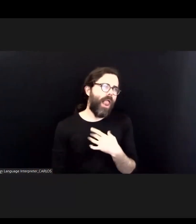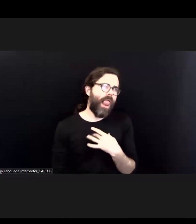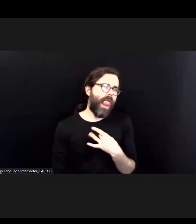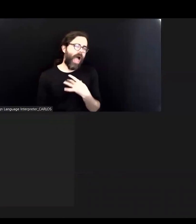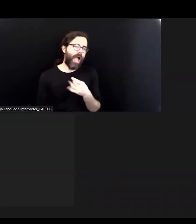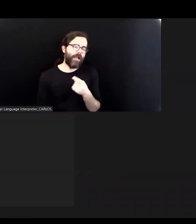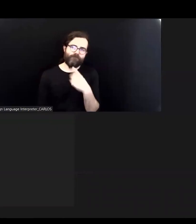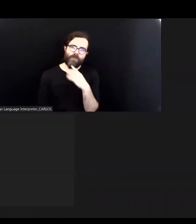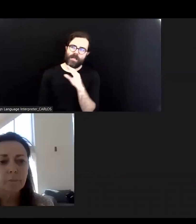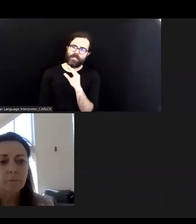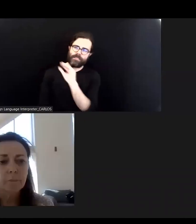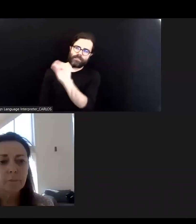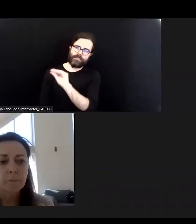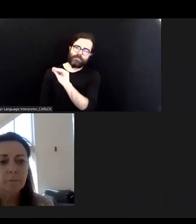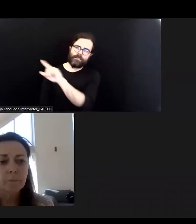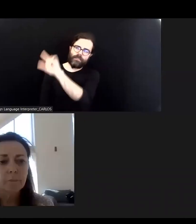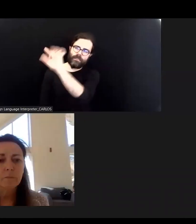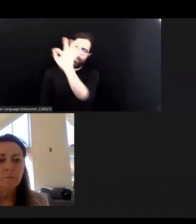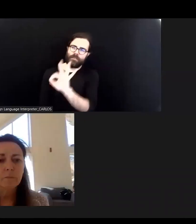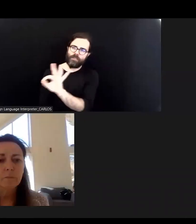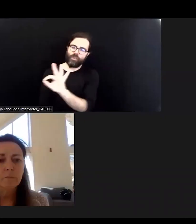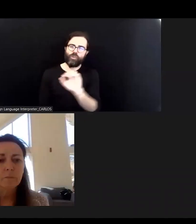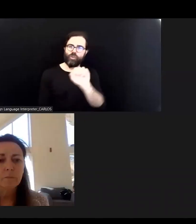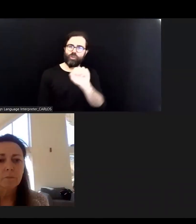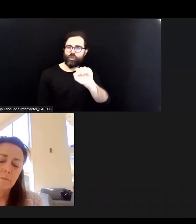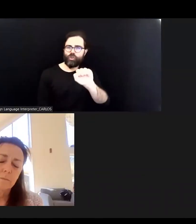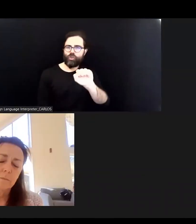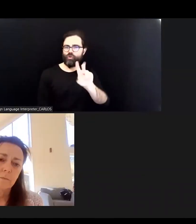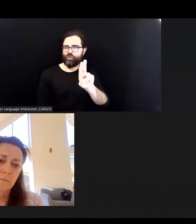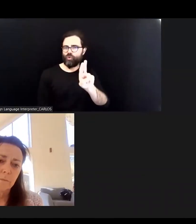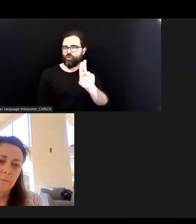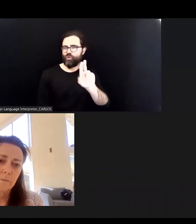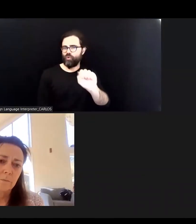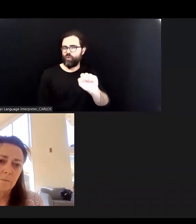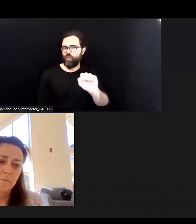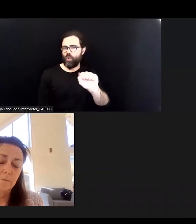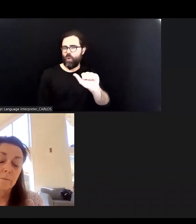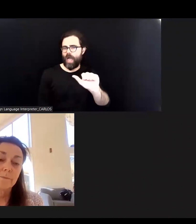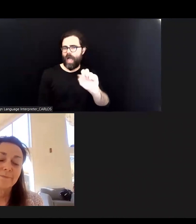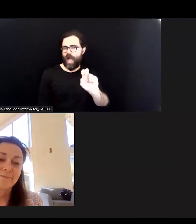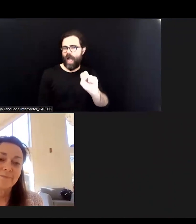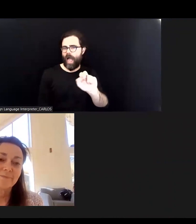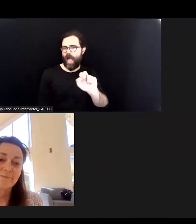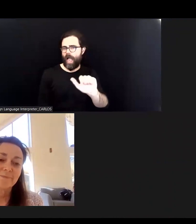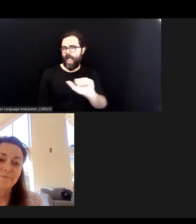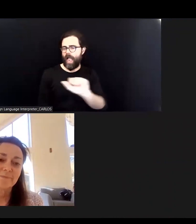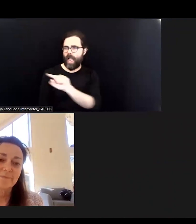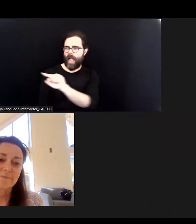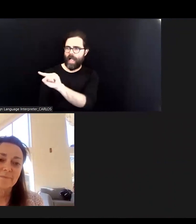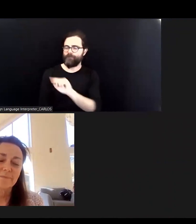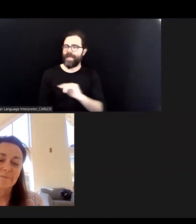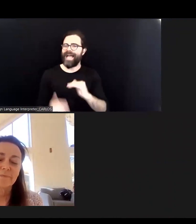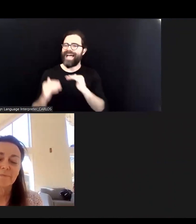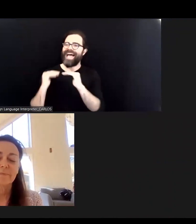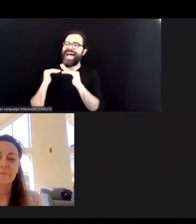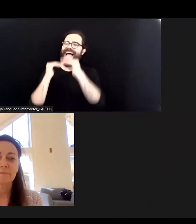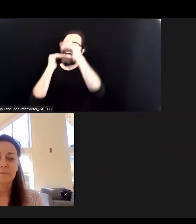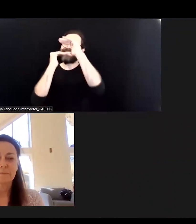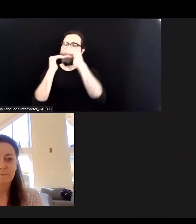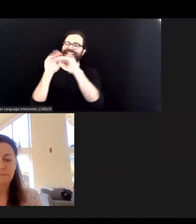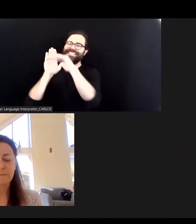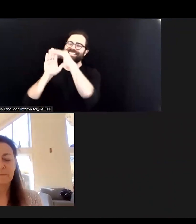similar. So I would say certainly not less. I don't have a rough estimate. I'm sure